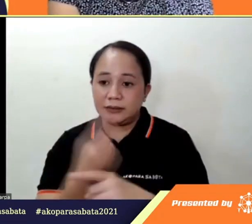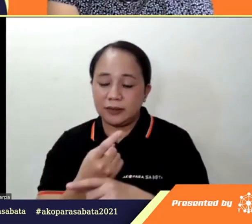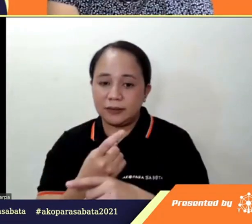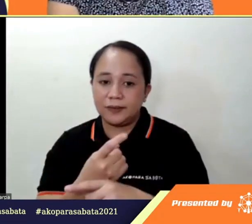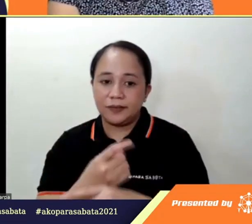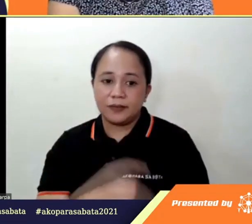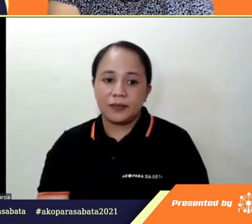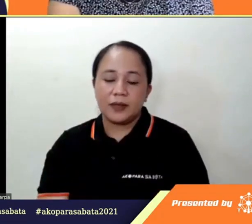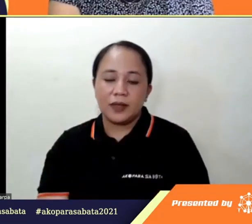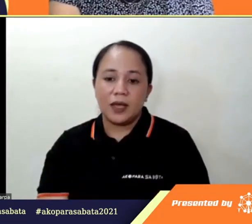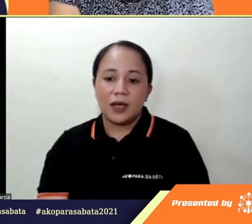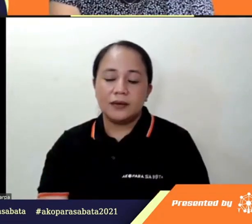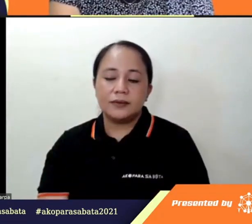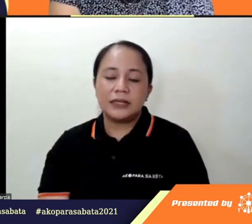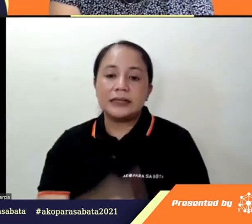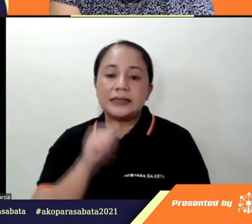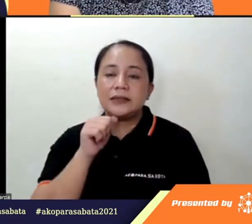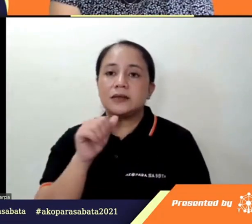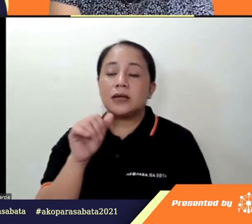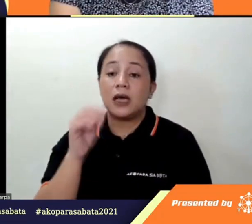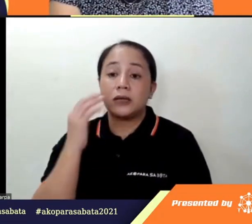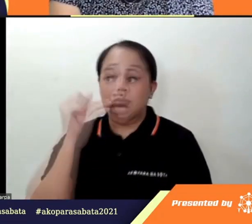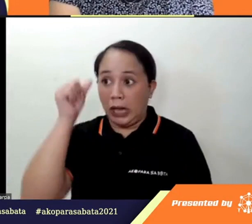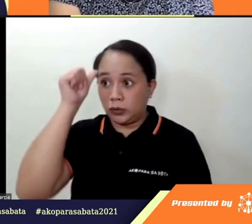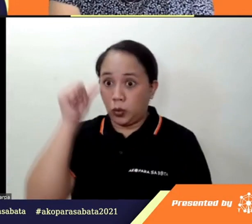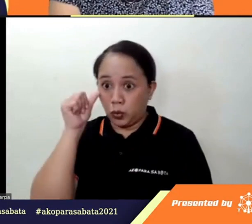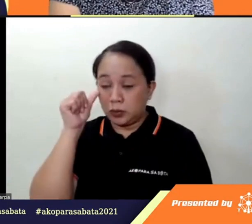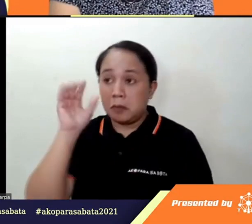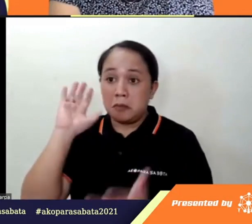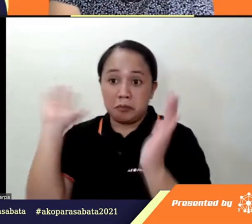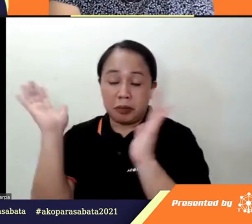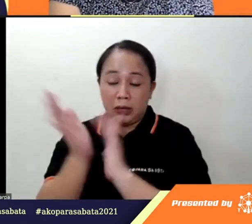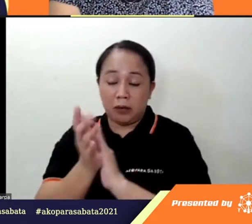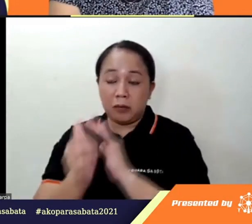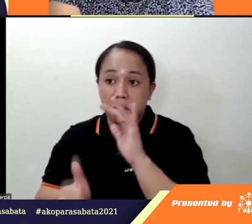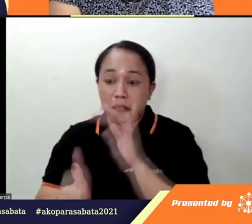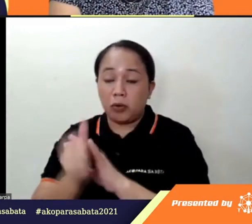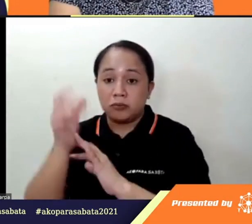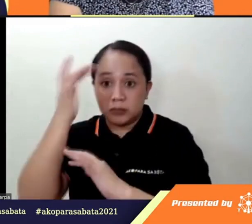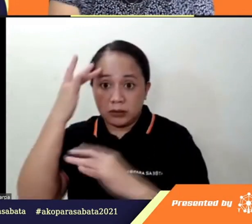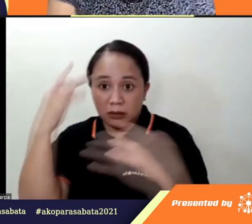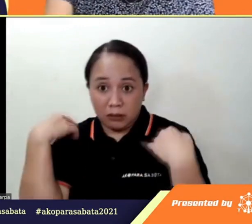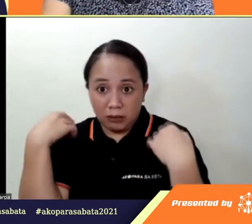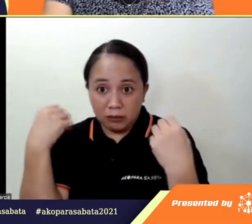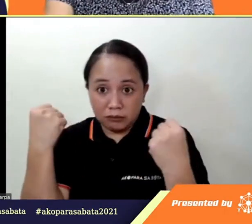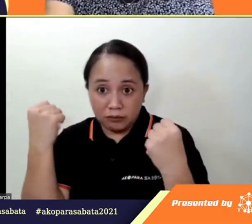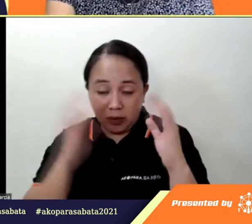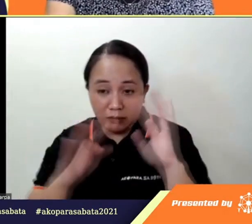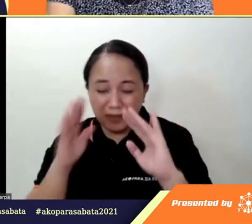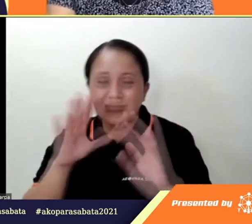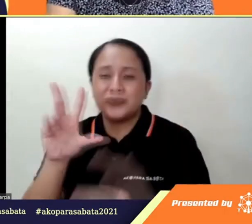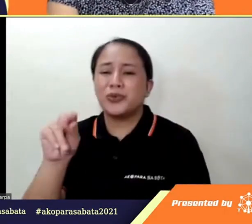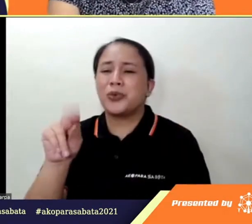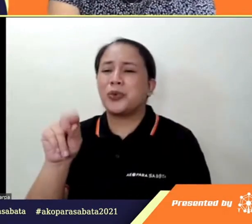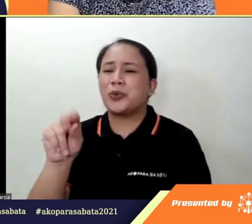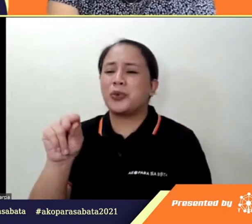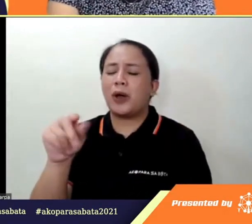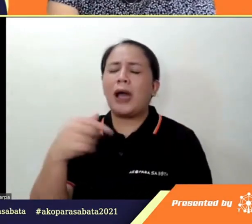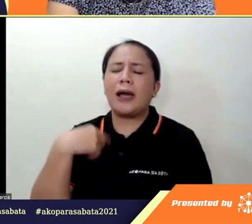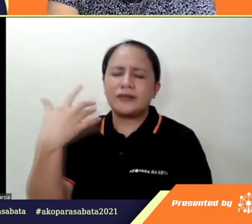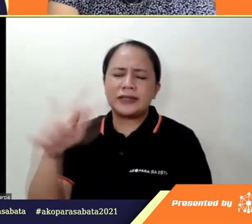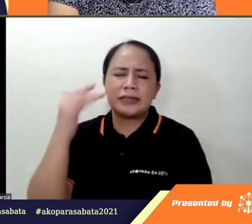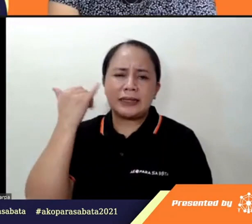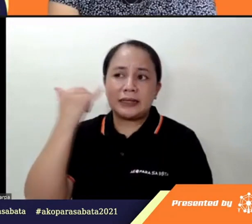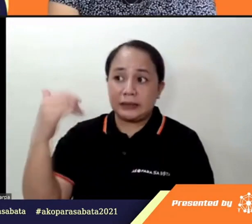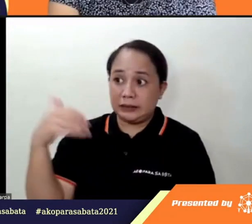lang yan that's usually na adult na sila saka lang lumalabas yung mental health problems. May idea ka na when they are in